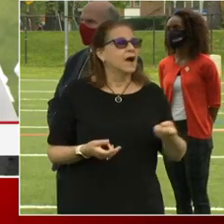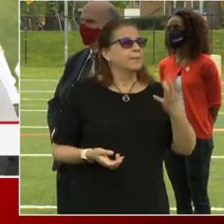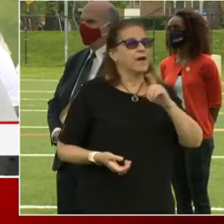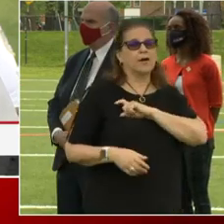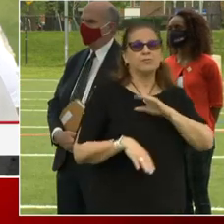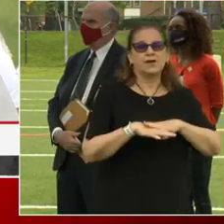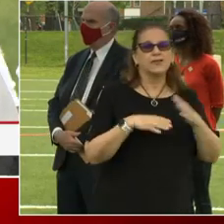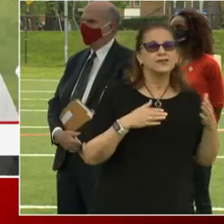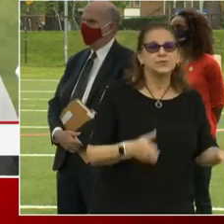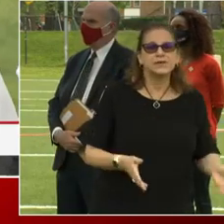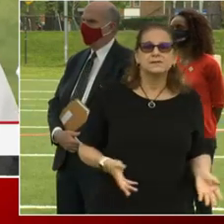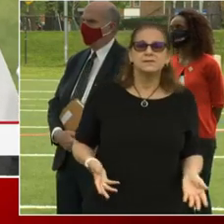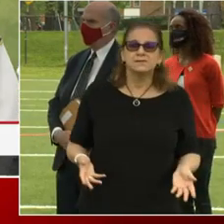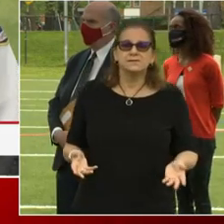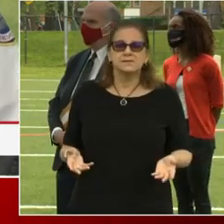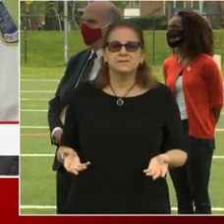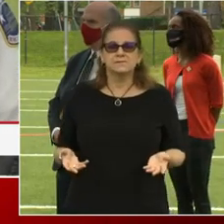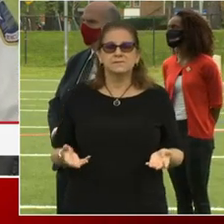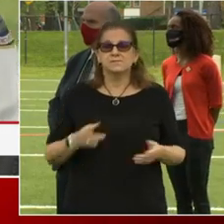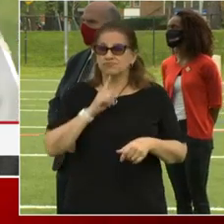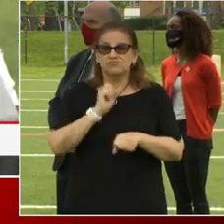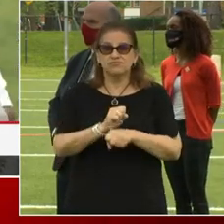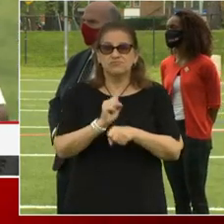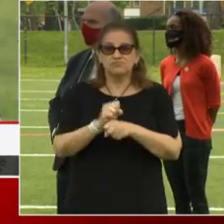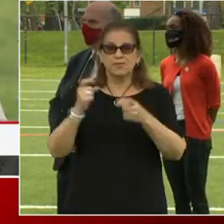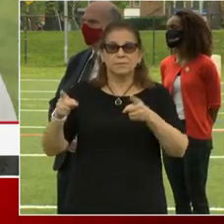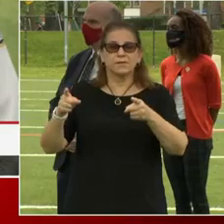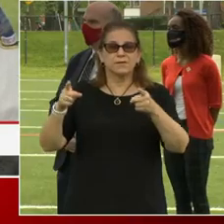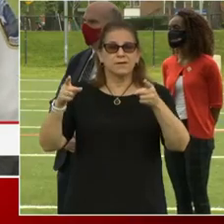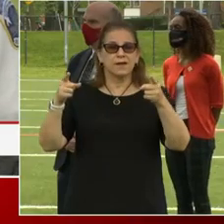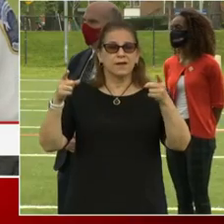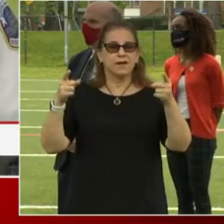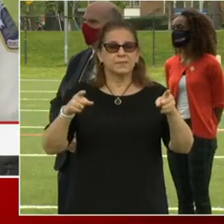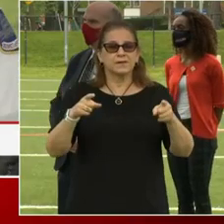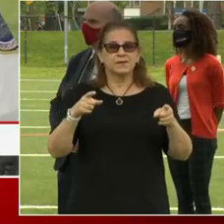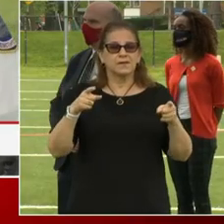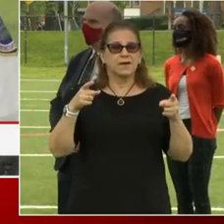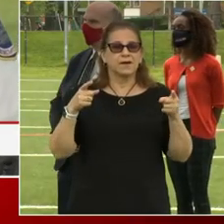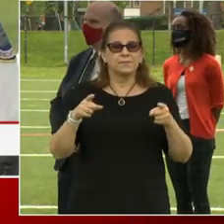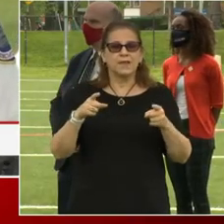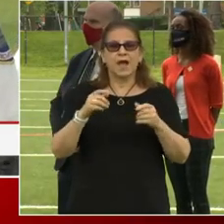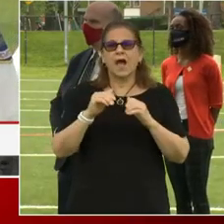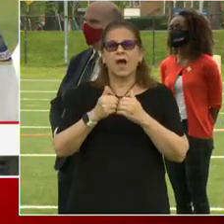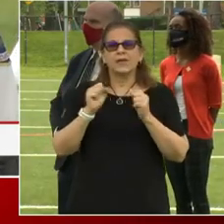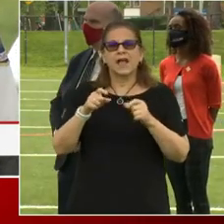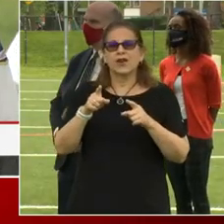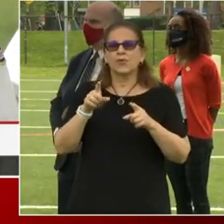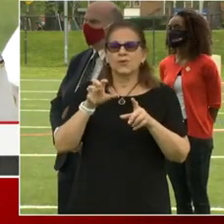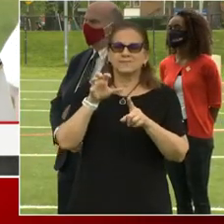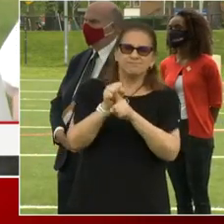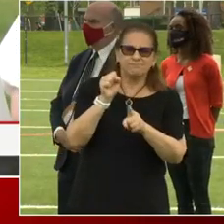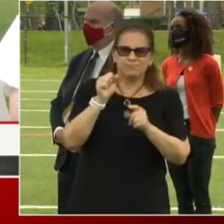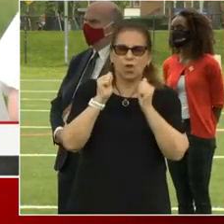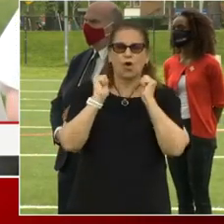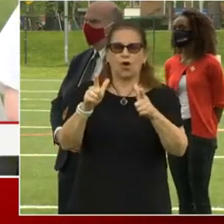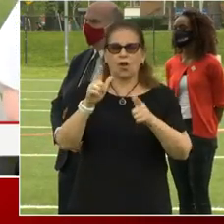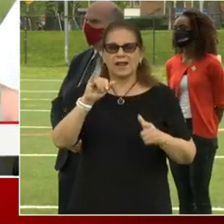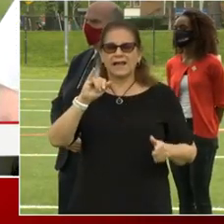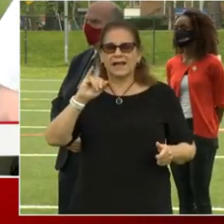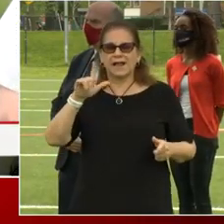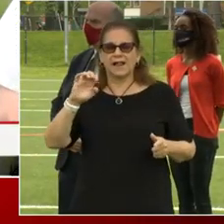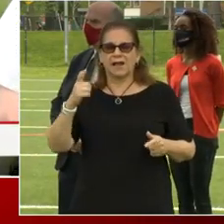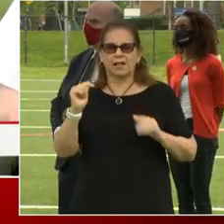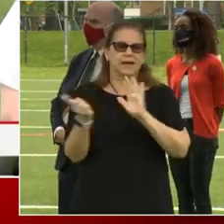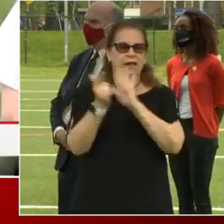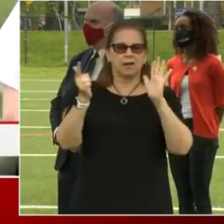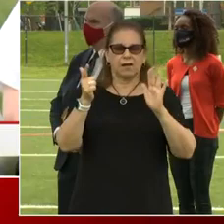really get to it? Tom, so here's the thing. I think that we can together get to it, but I think that in our communities,